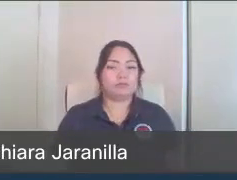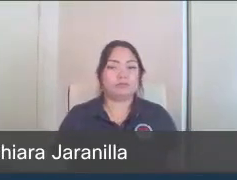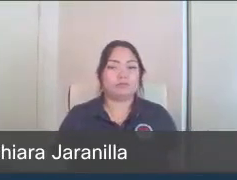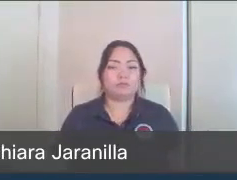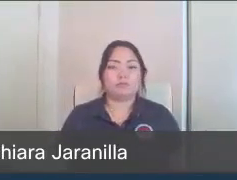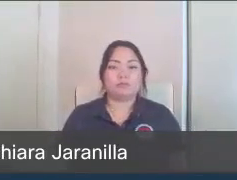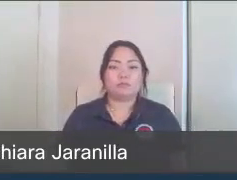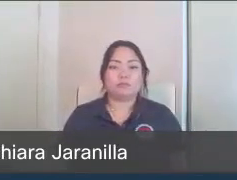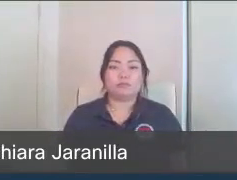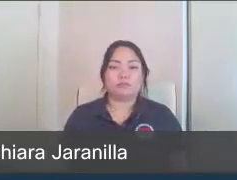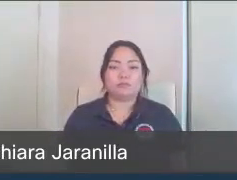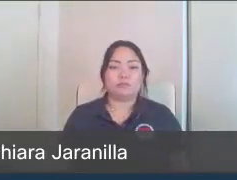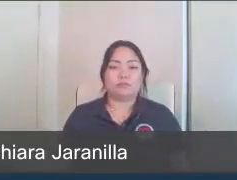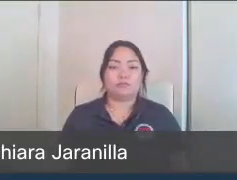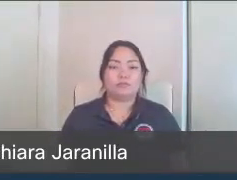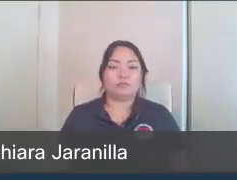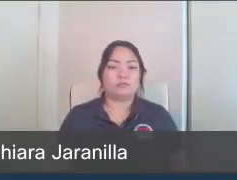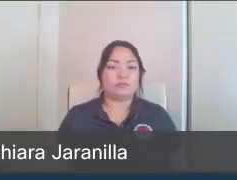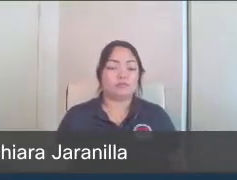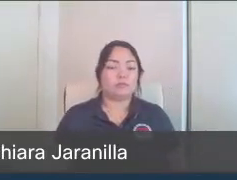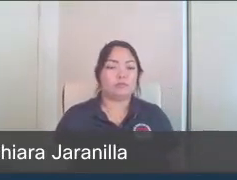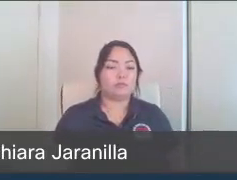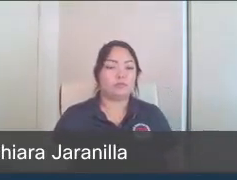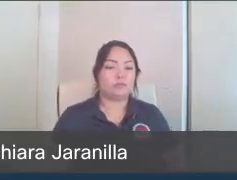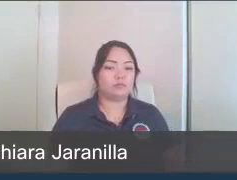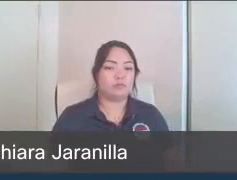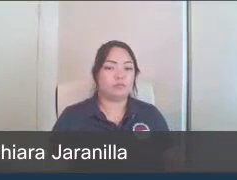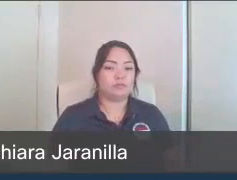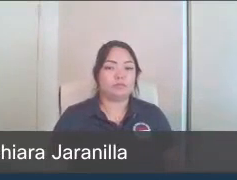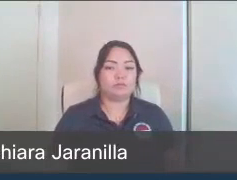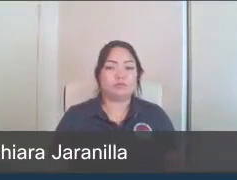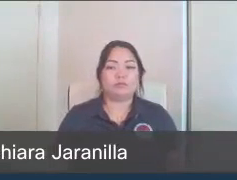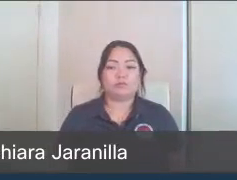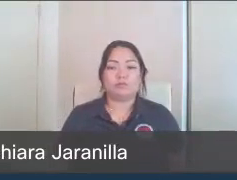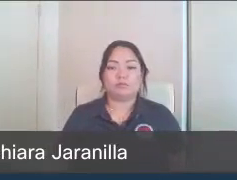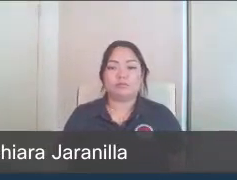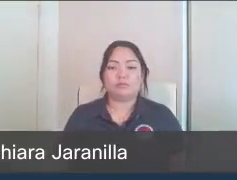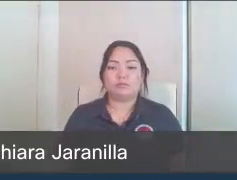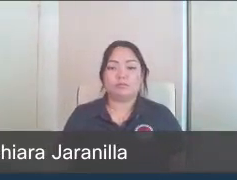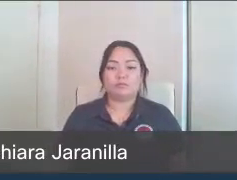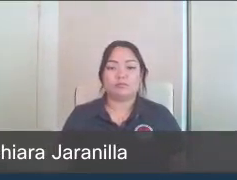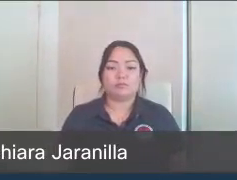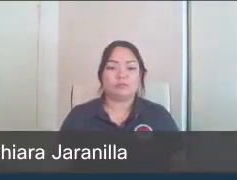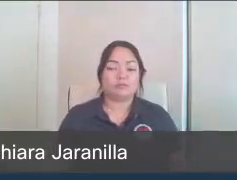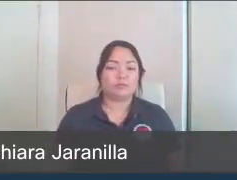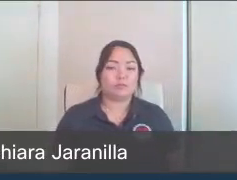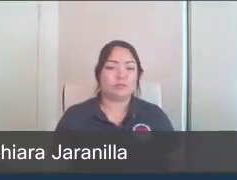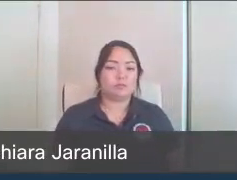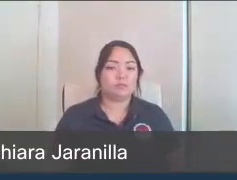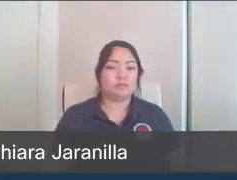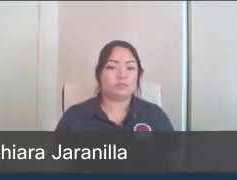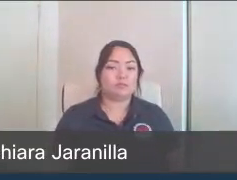Connecticut Department of Mental Health. He chaired the President's New Freedom Commission on Mental Health in 2002 and